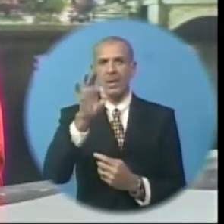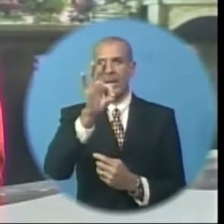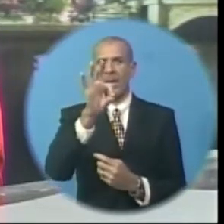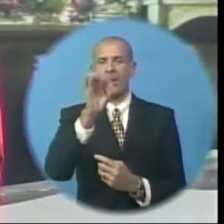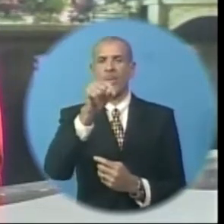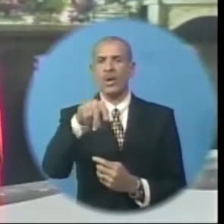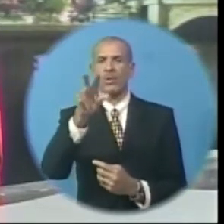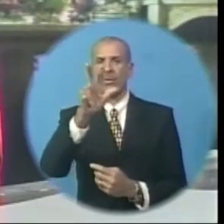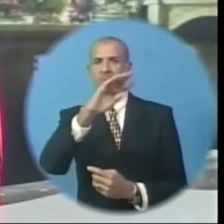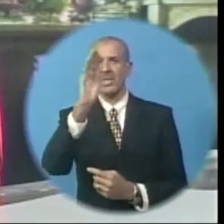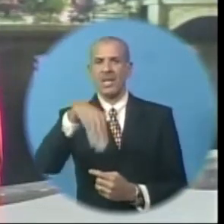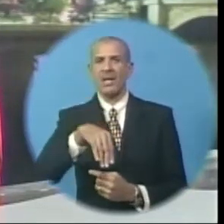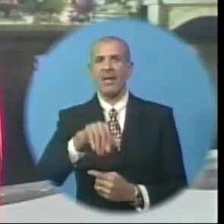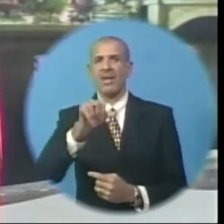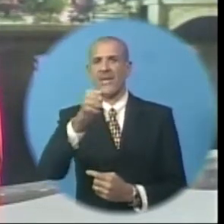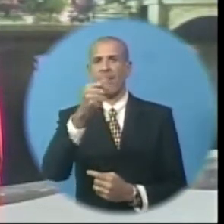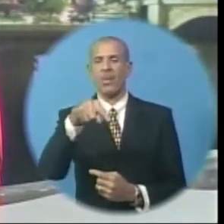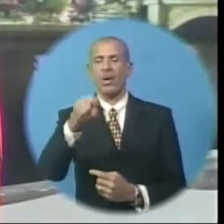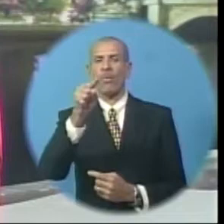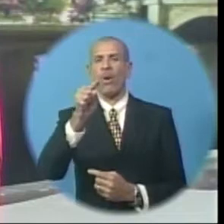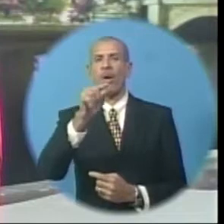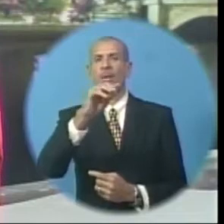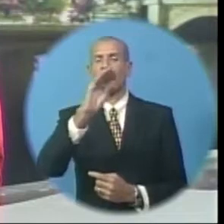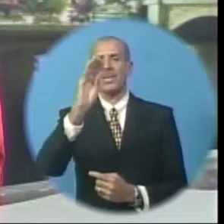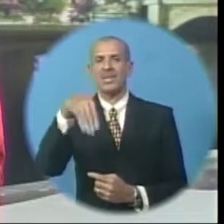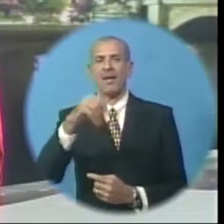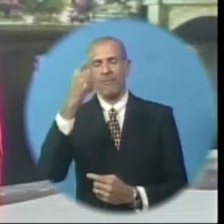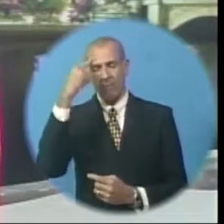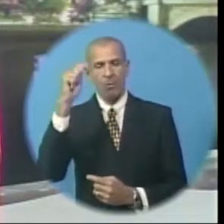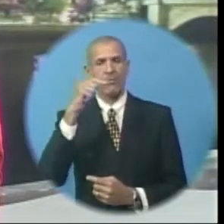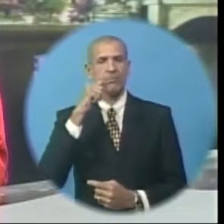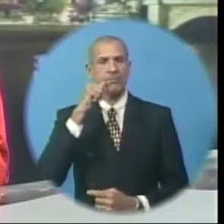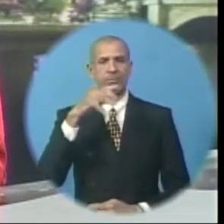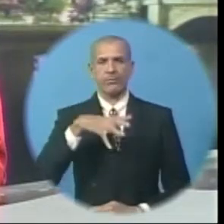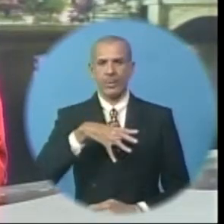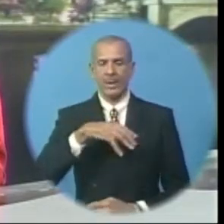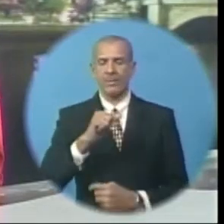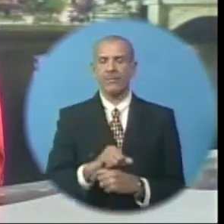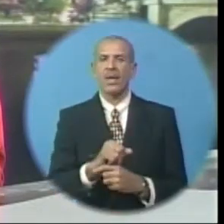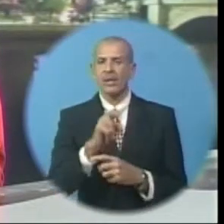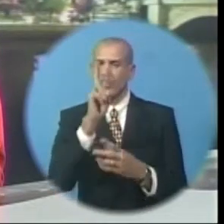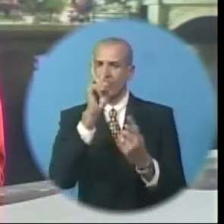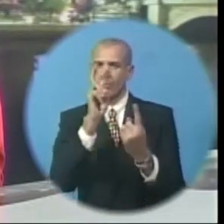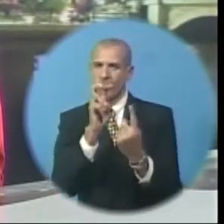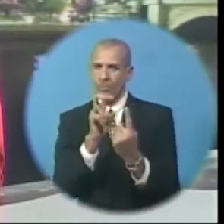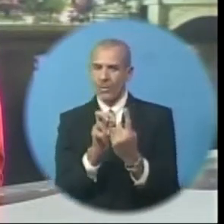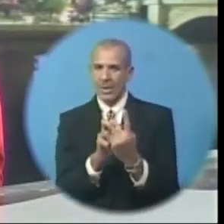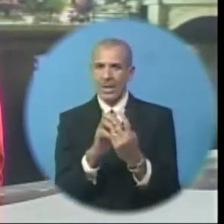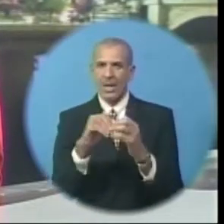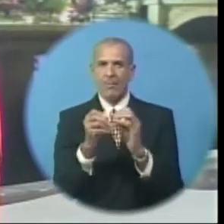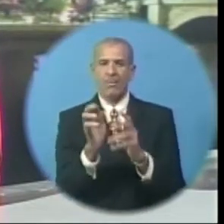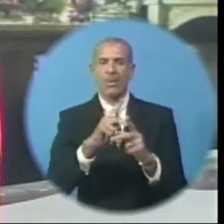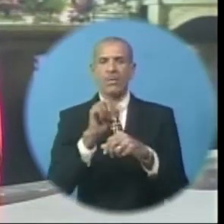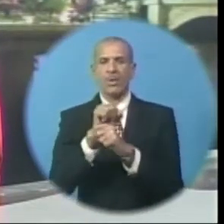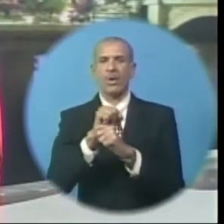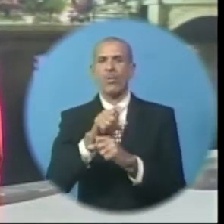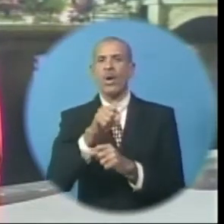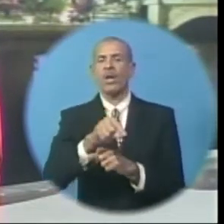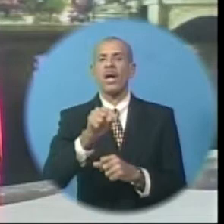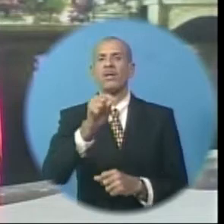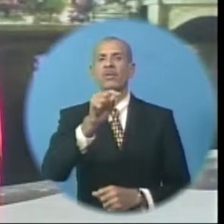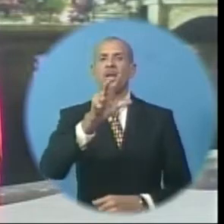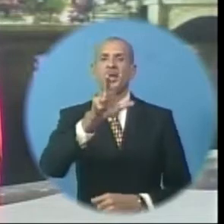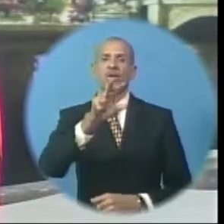9.3% and 10.1% among females. Now, in the review period, the number of people employed totaled